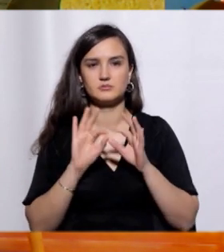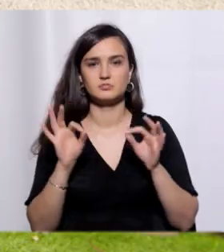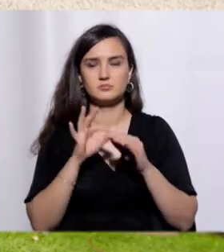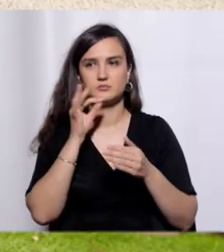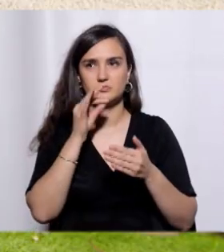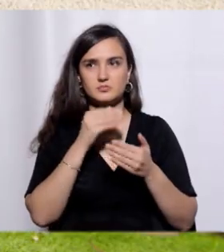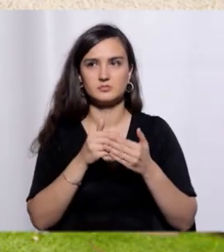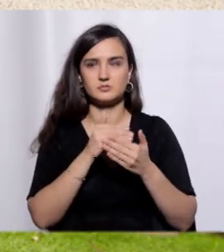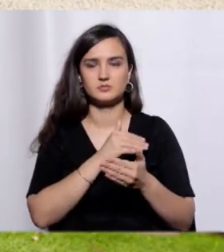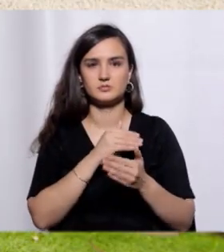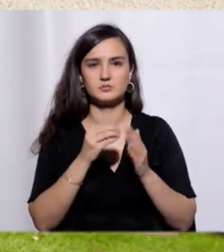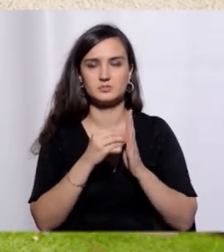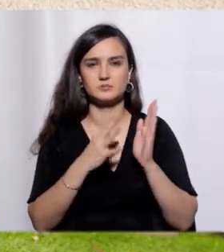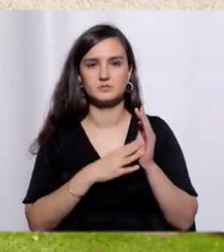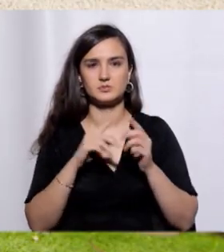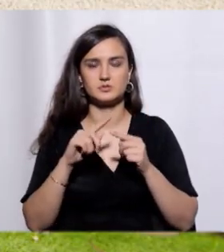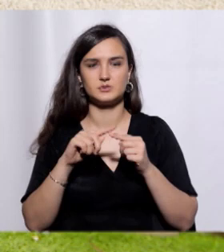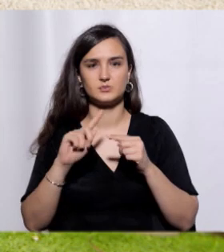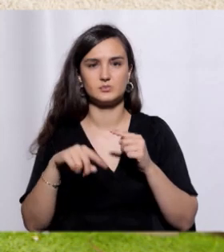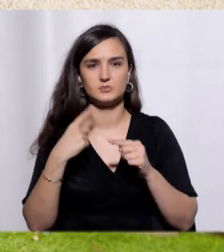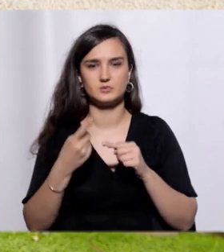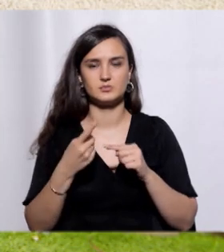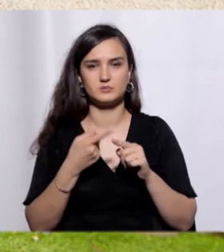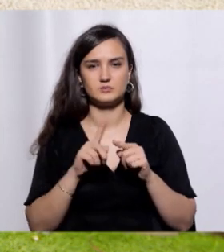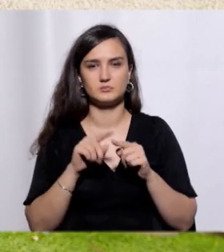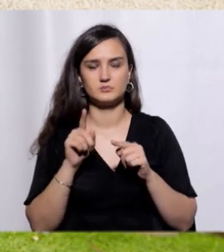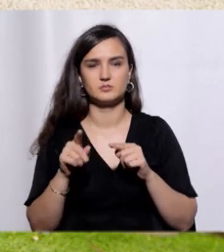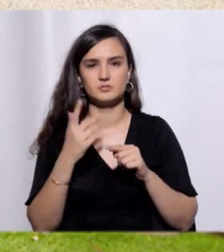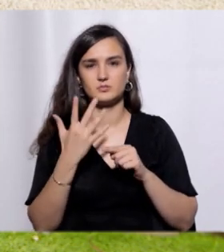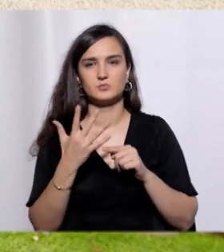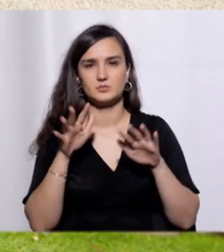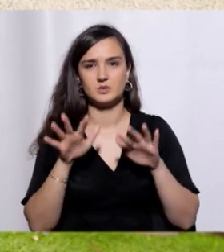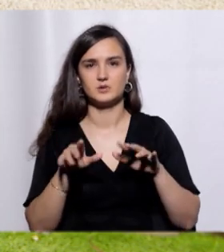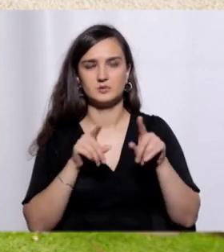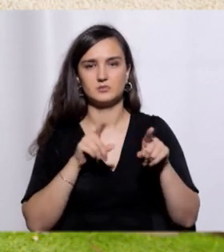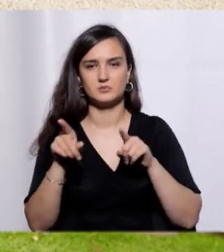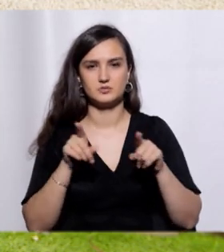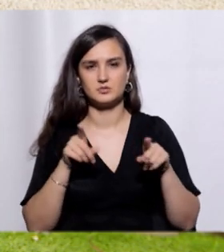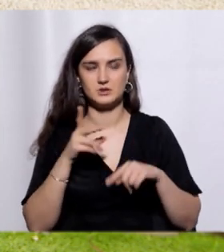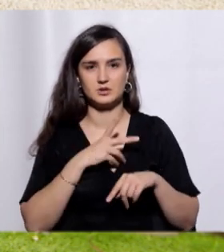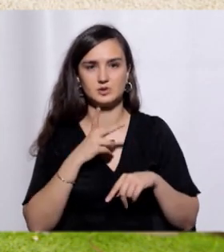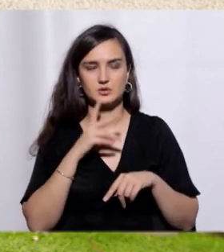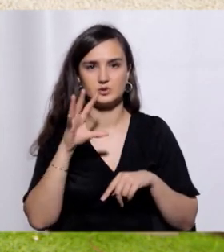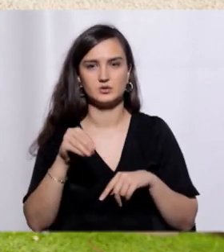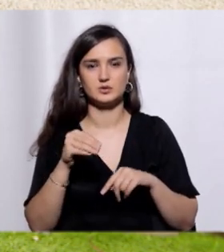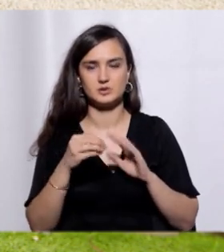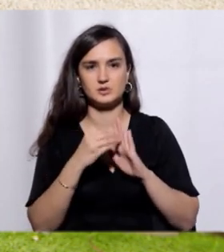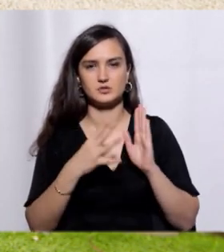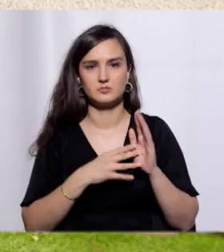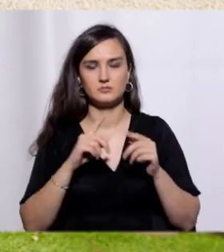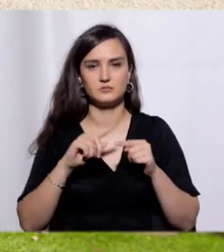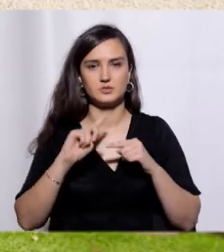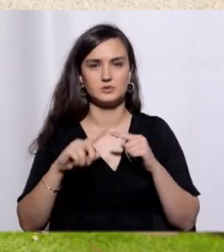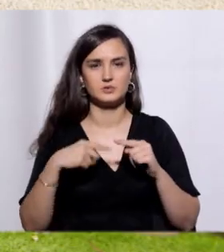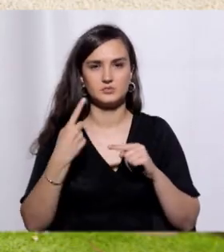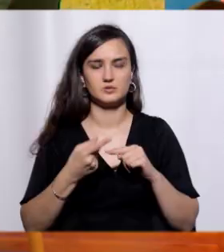early decades of the 19th century, and it is structured around 5 separate locations in northern England. The 19th century, though,